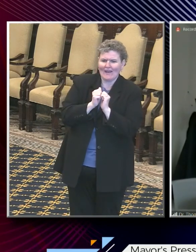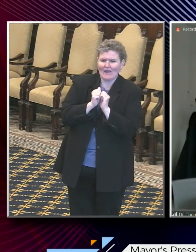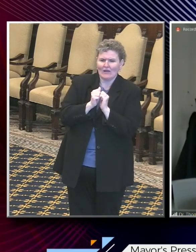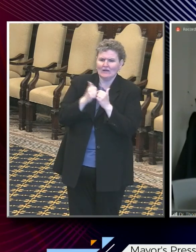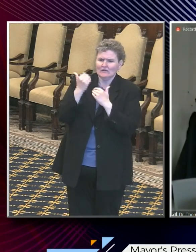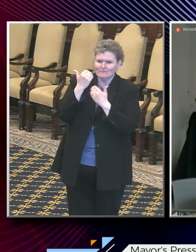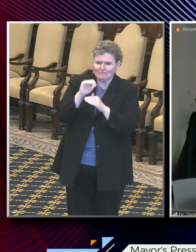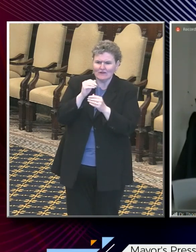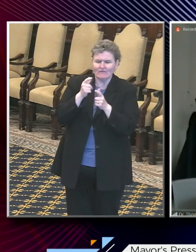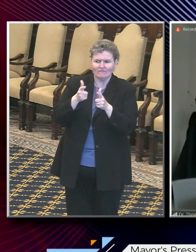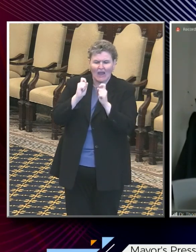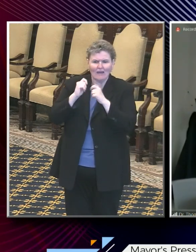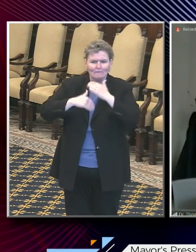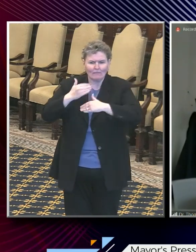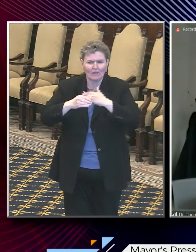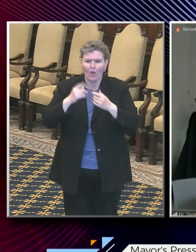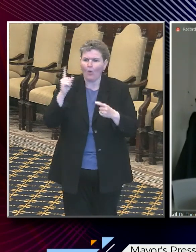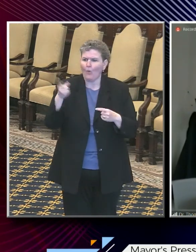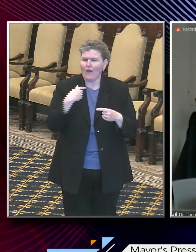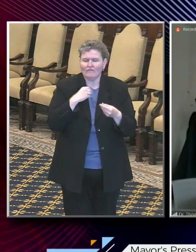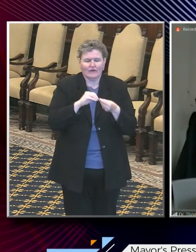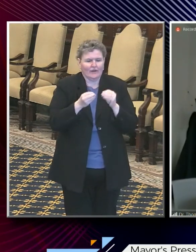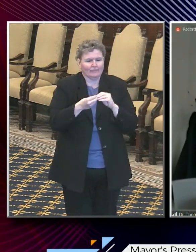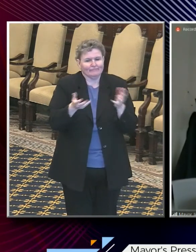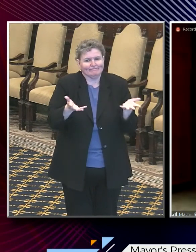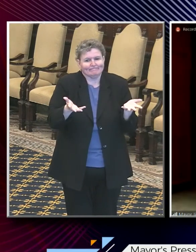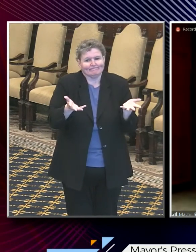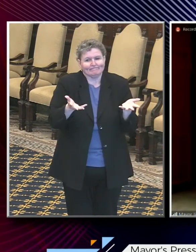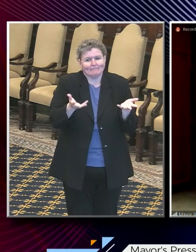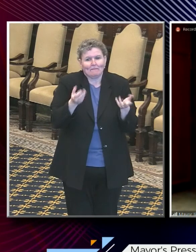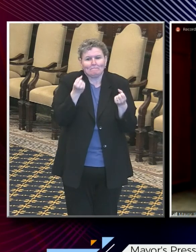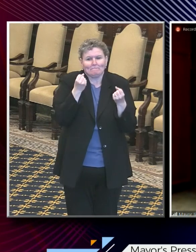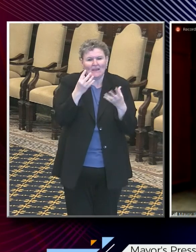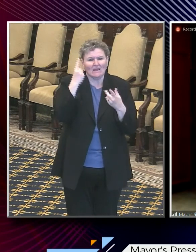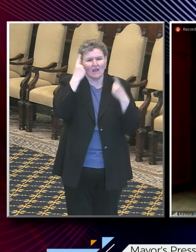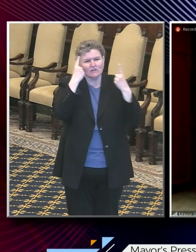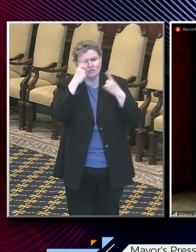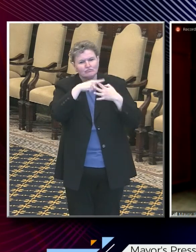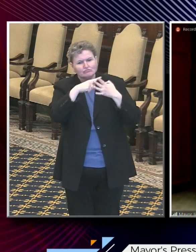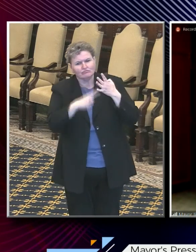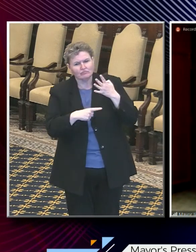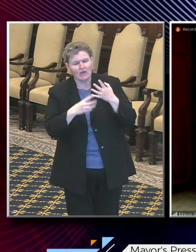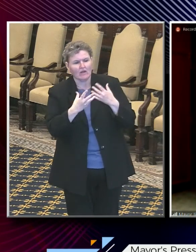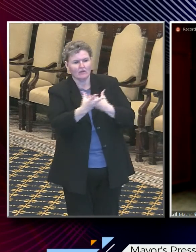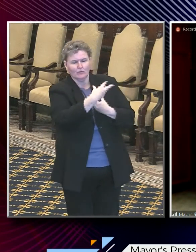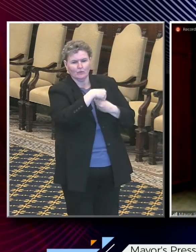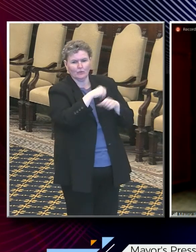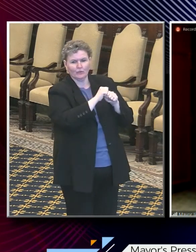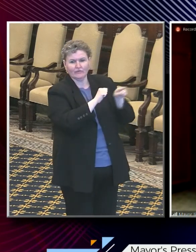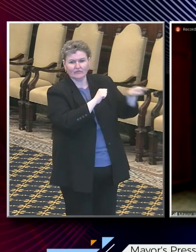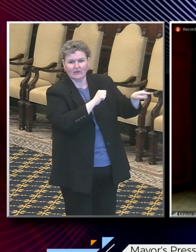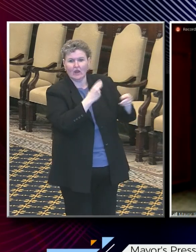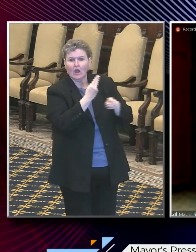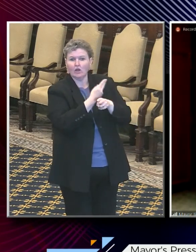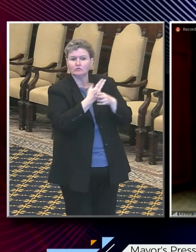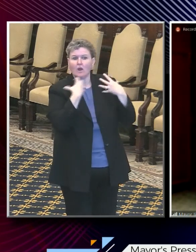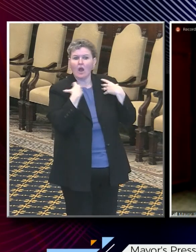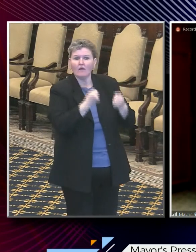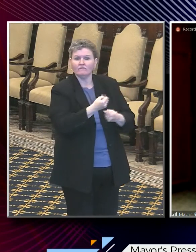per 100,000 population. That's cumulatively over 14 days. If you work out the numbers, that ends up being